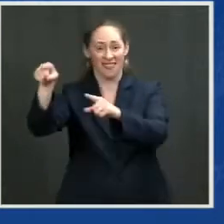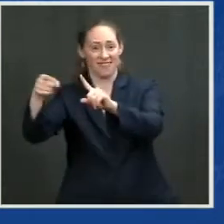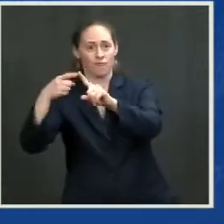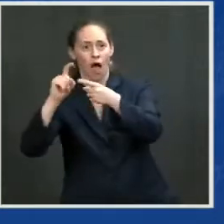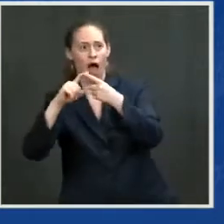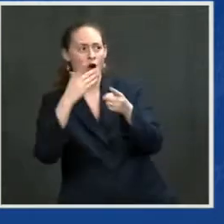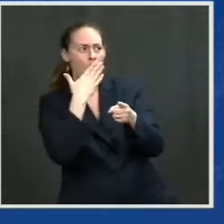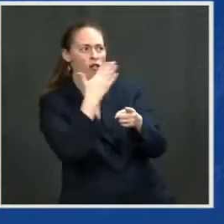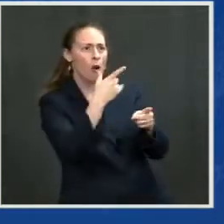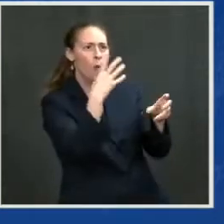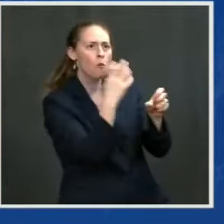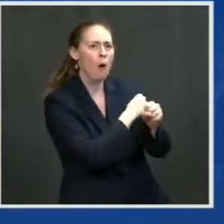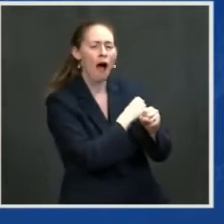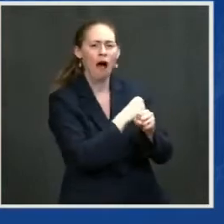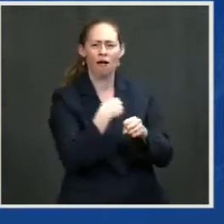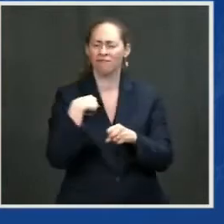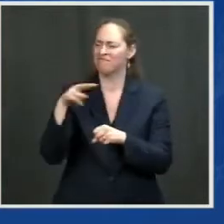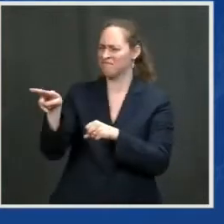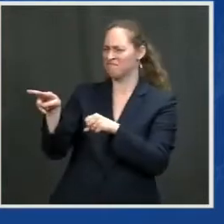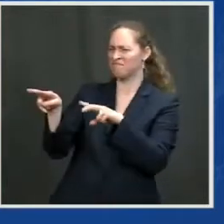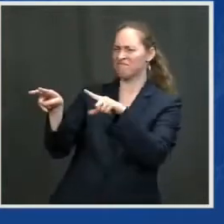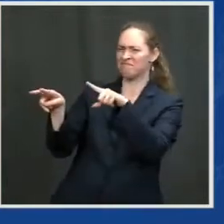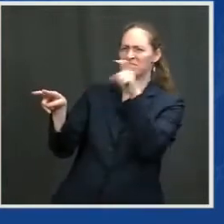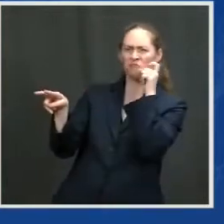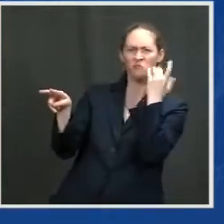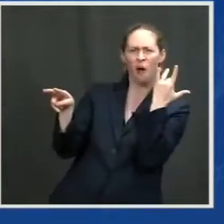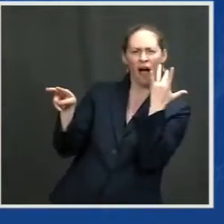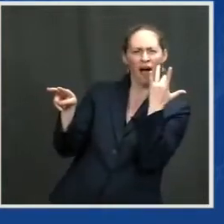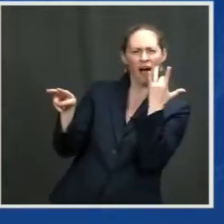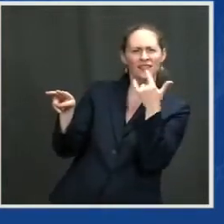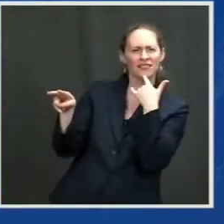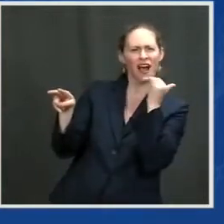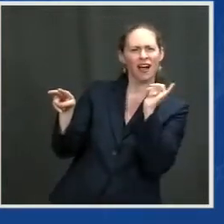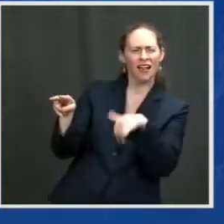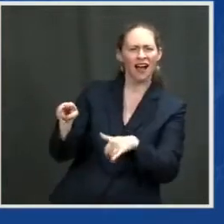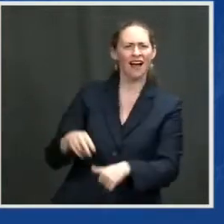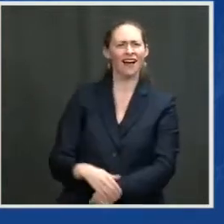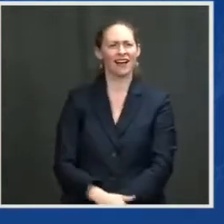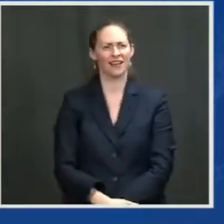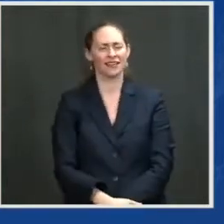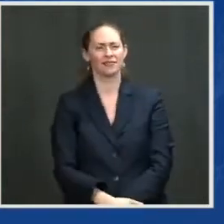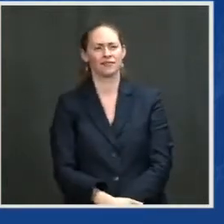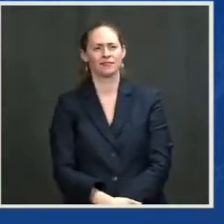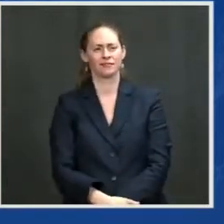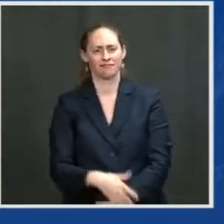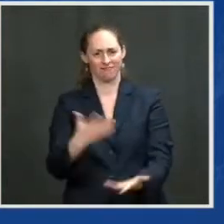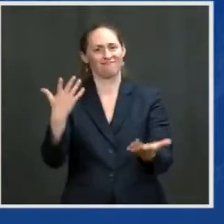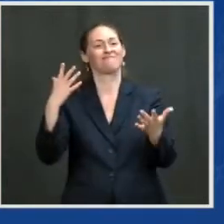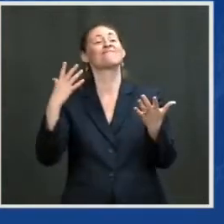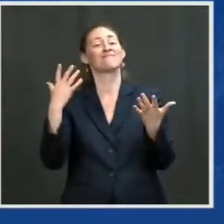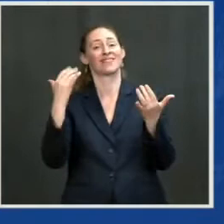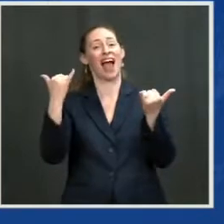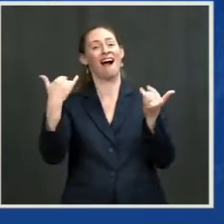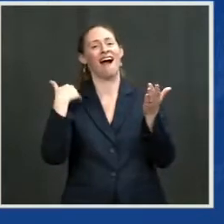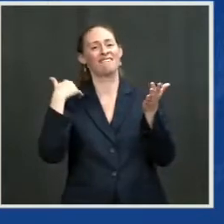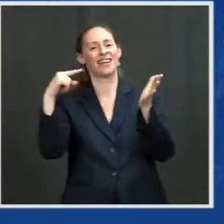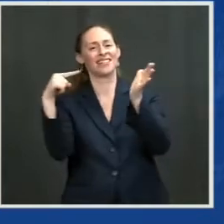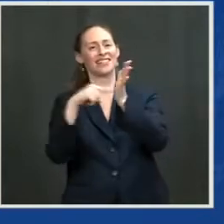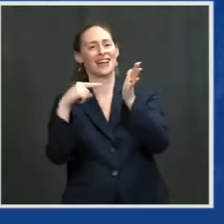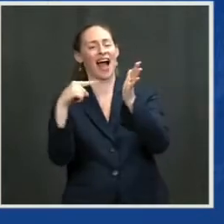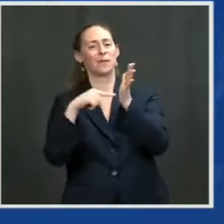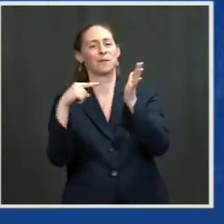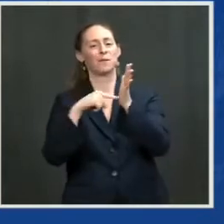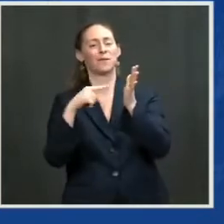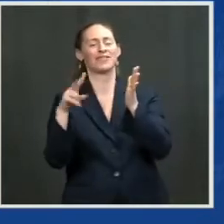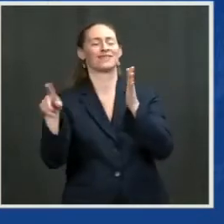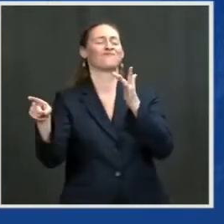He said, well, you got yourself a $38,000 deficit. And I said, yes, sir. He said,